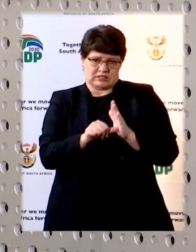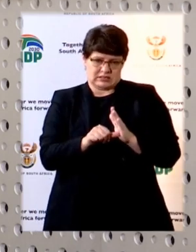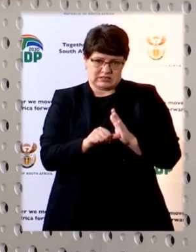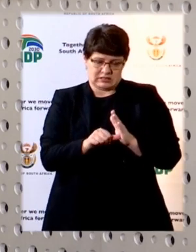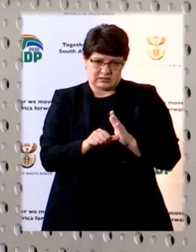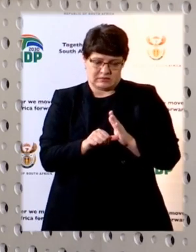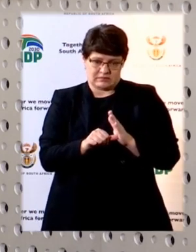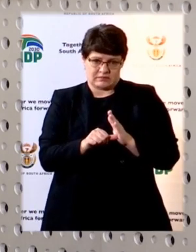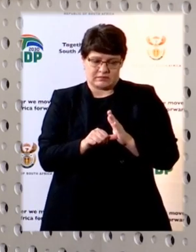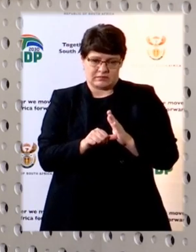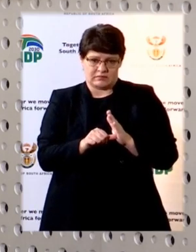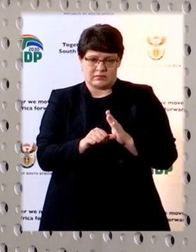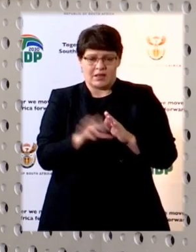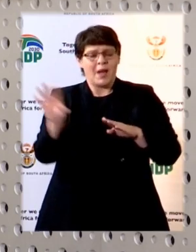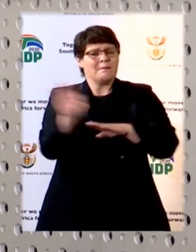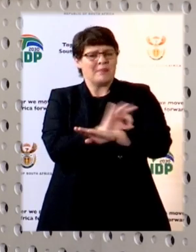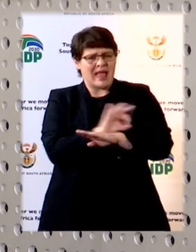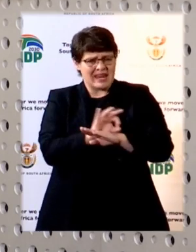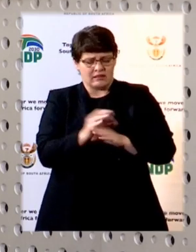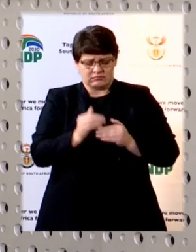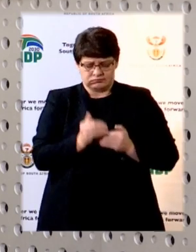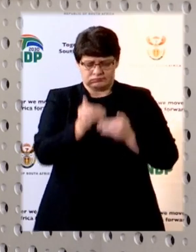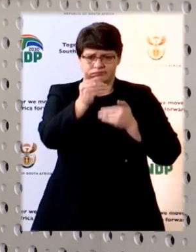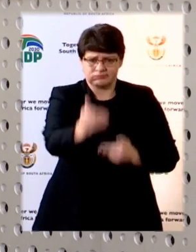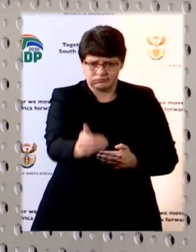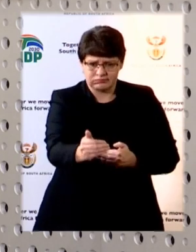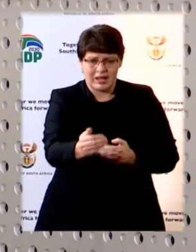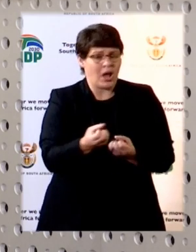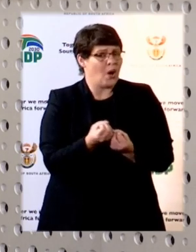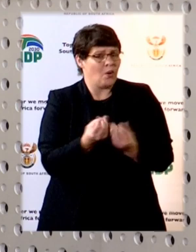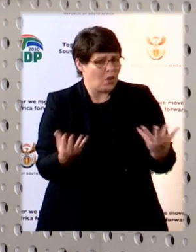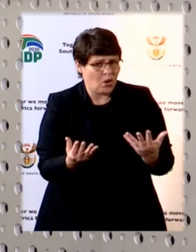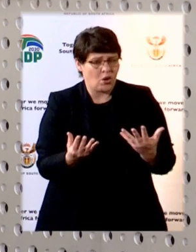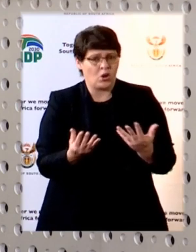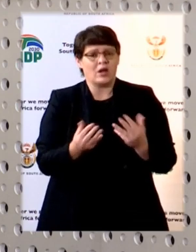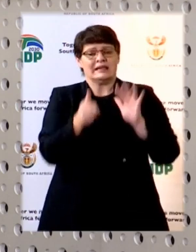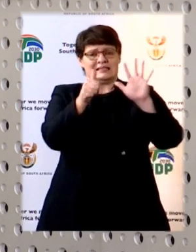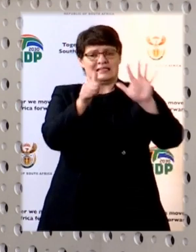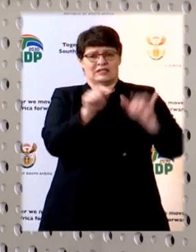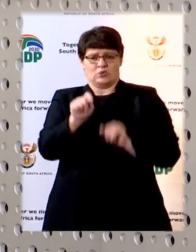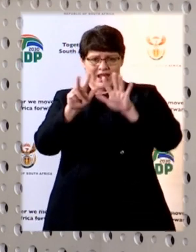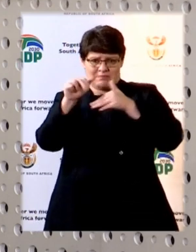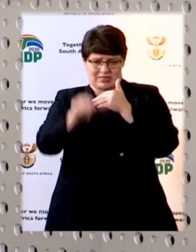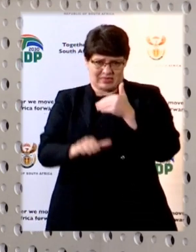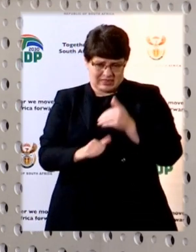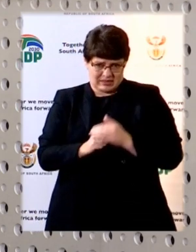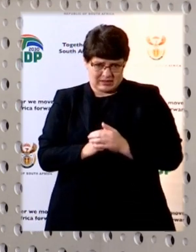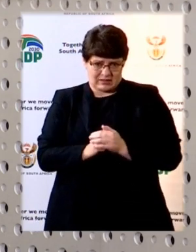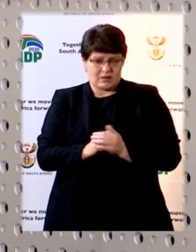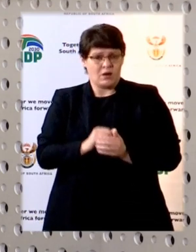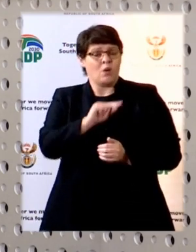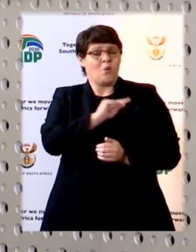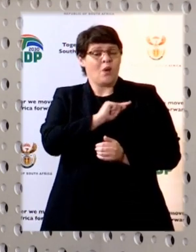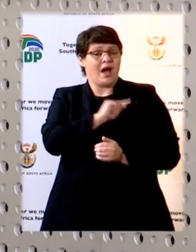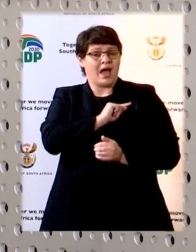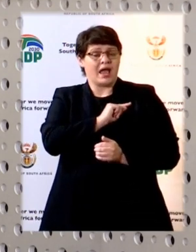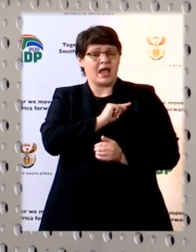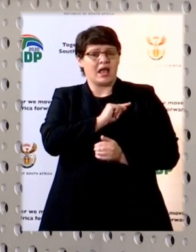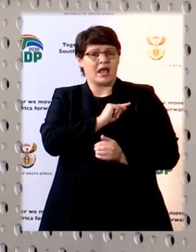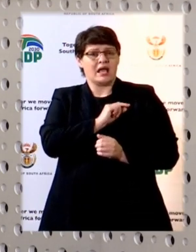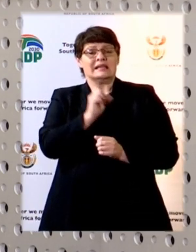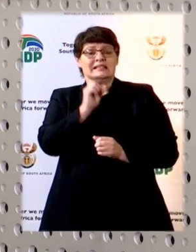plan spans over 6 to 8 months because we believe that the curve peak will probably arrive